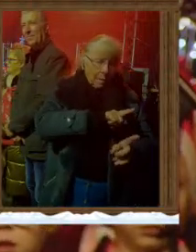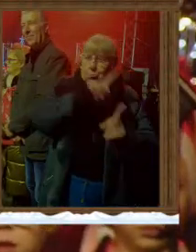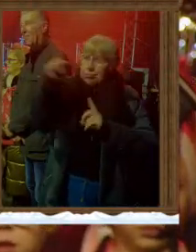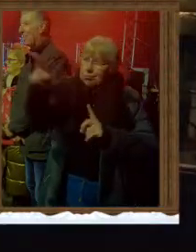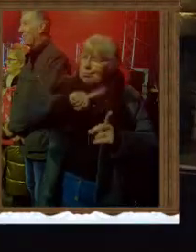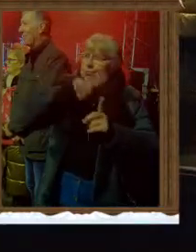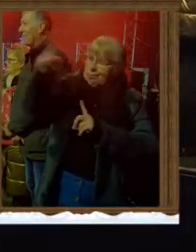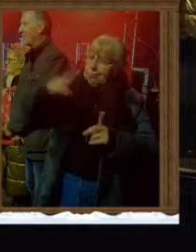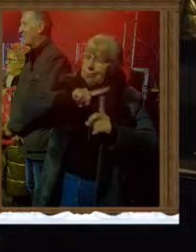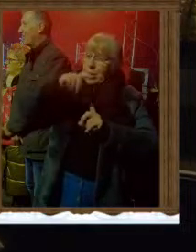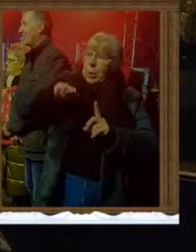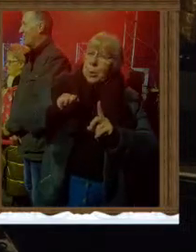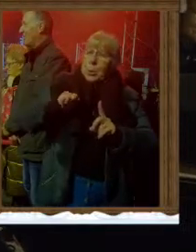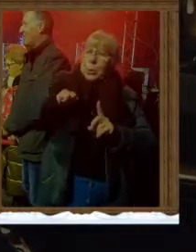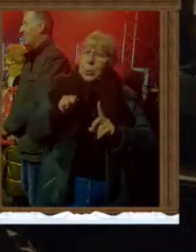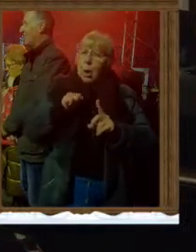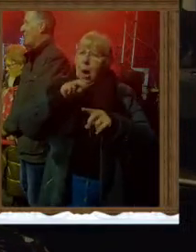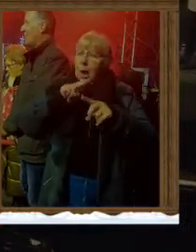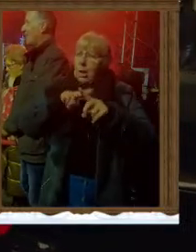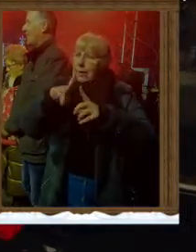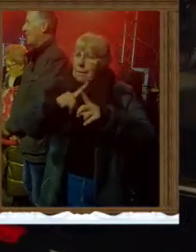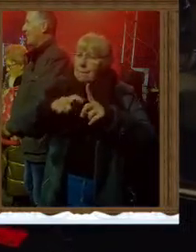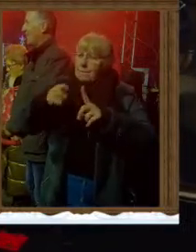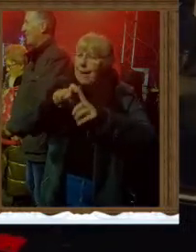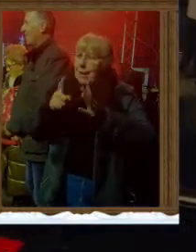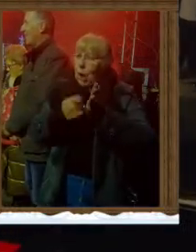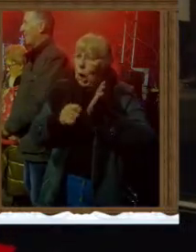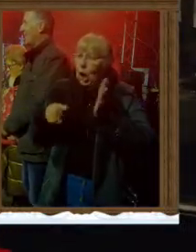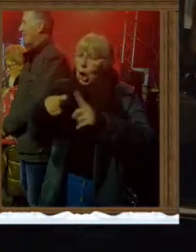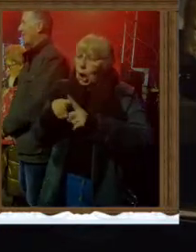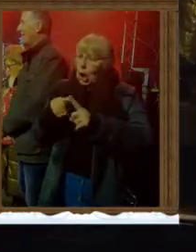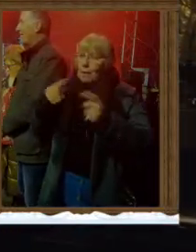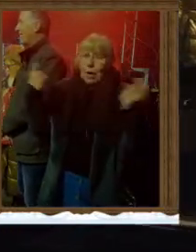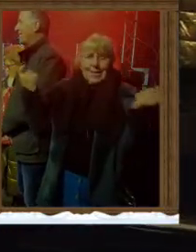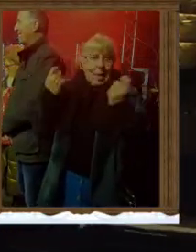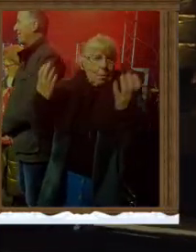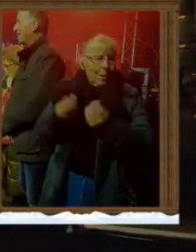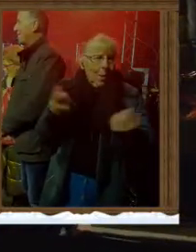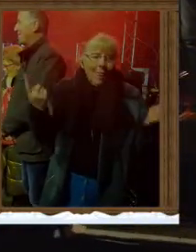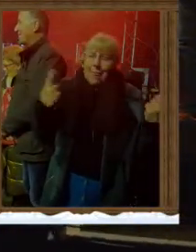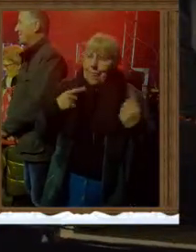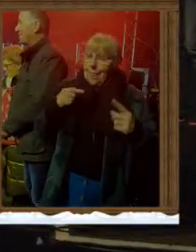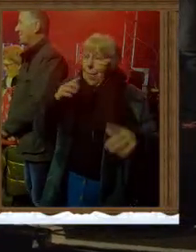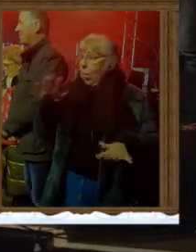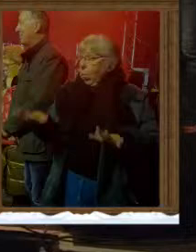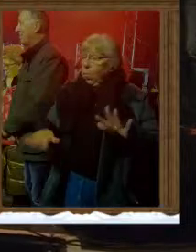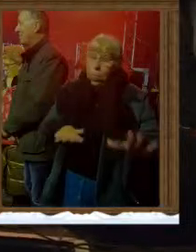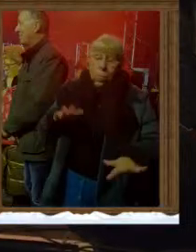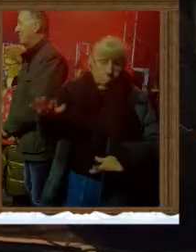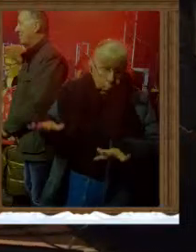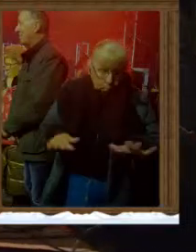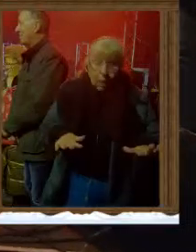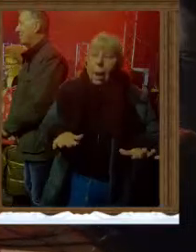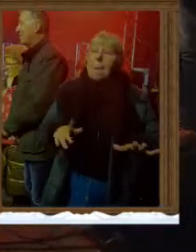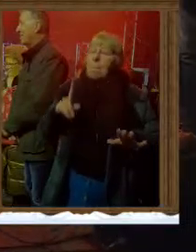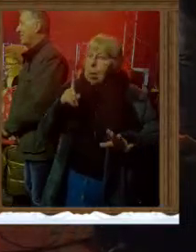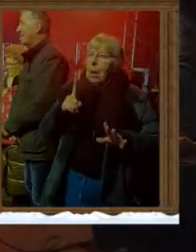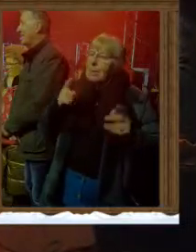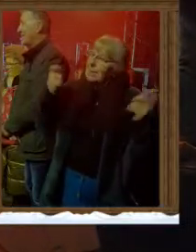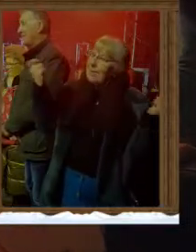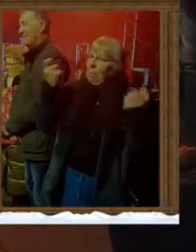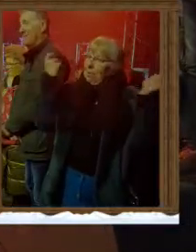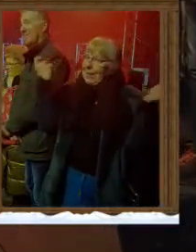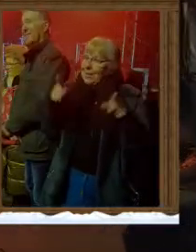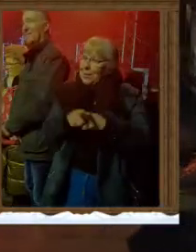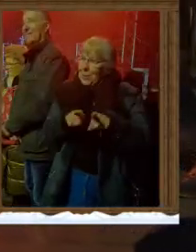and Falkirk to celebrate with us. And that caused us a great commotion. So we had celebration and commotion